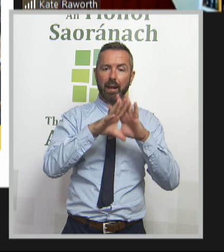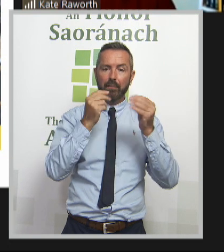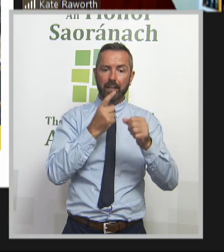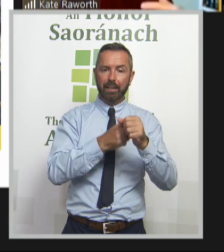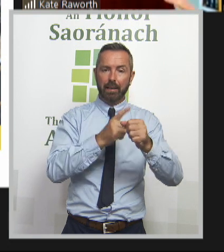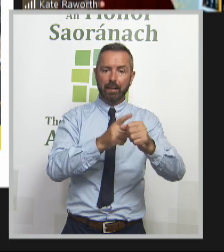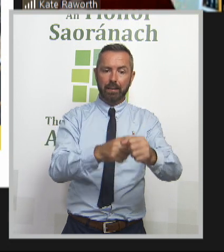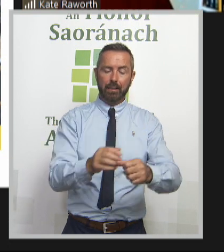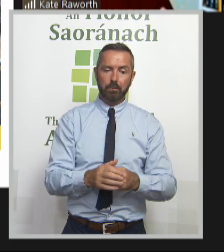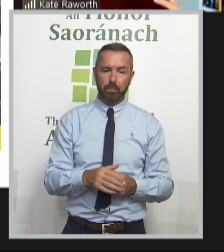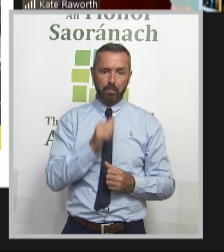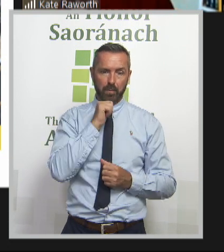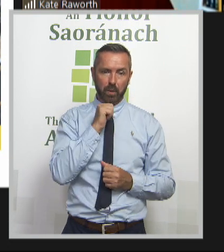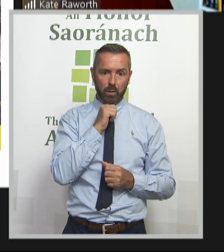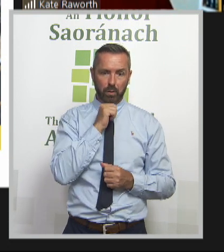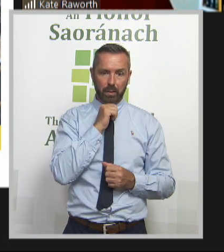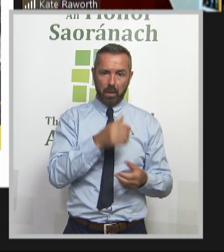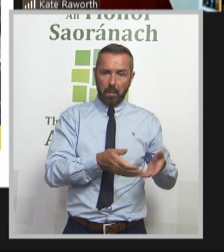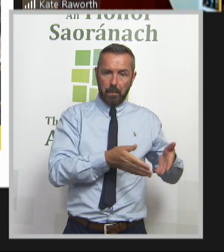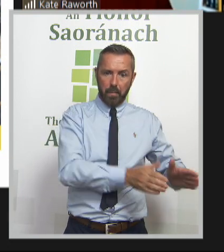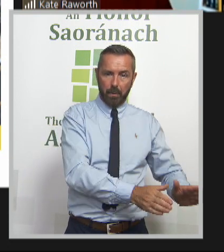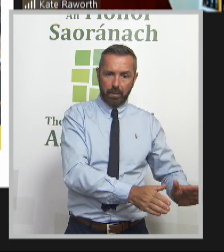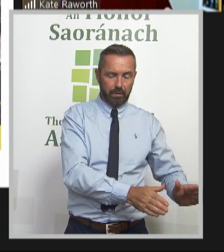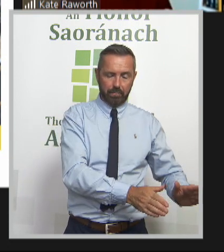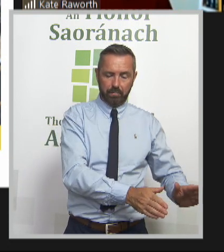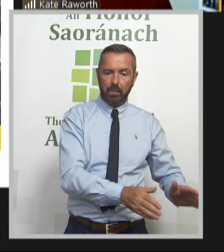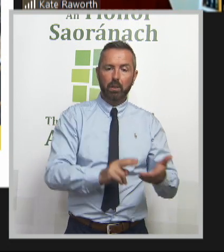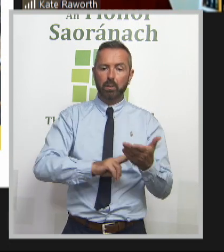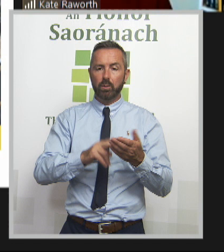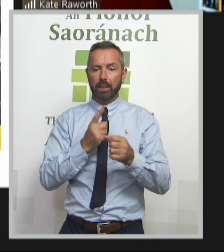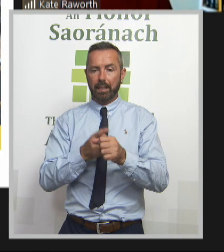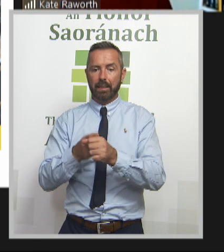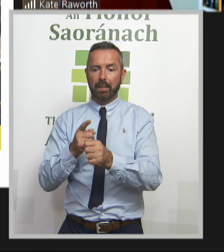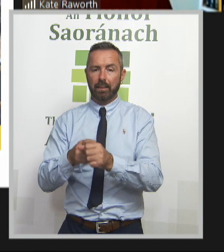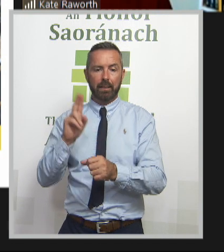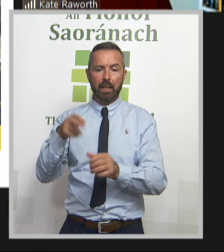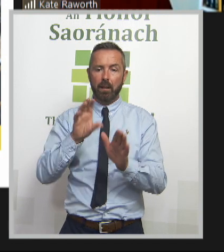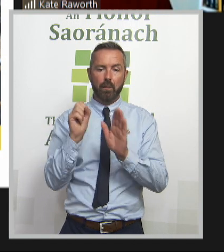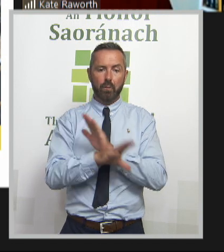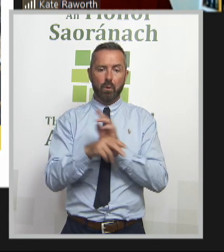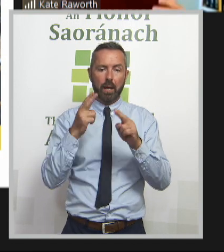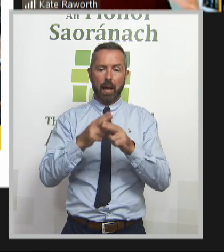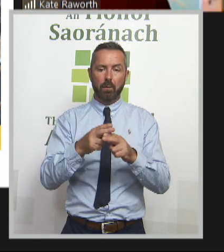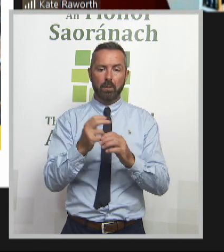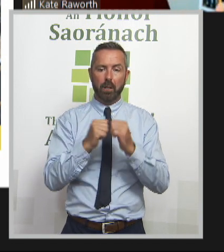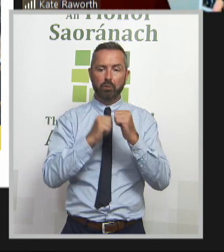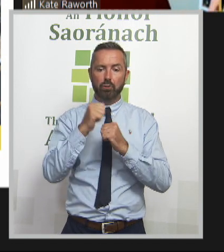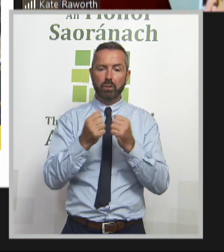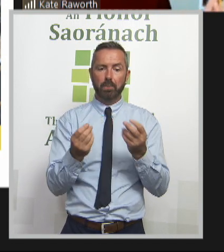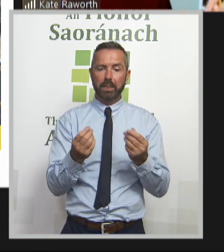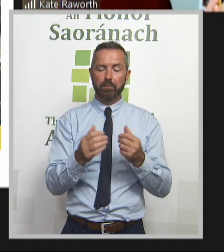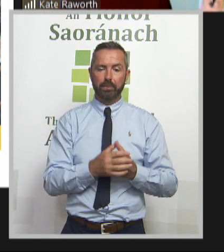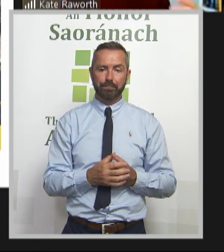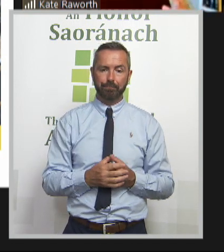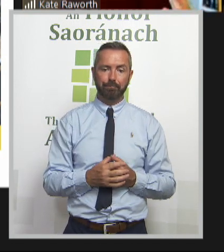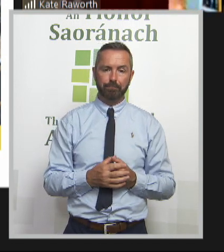are being reused and refurbished and recycled. None of that construction material can be thrown away. Now, these are examples from around the